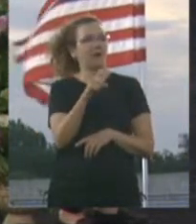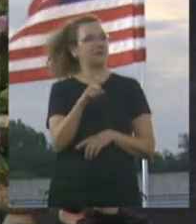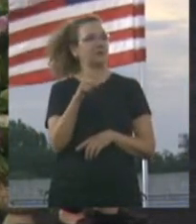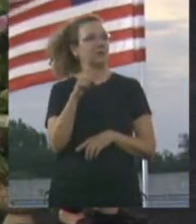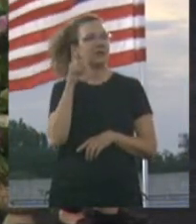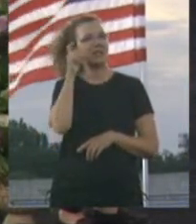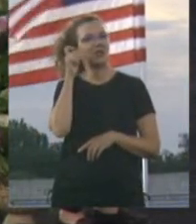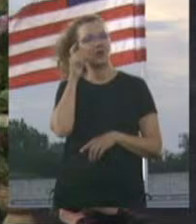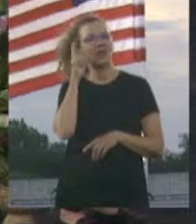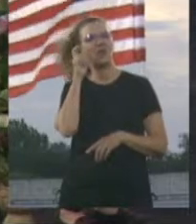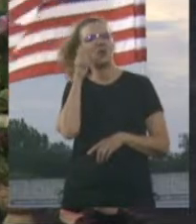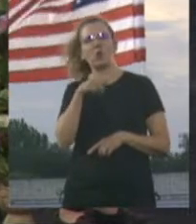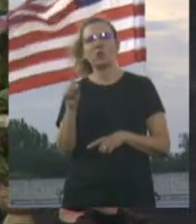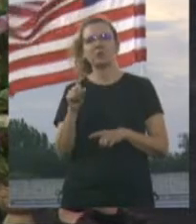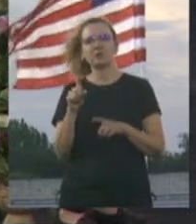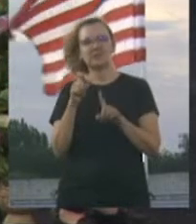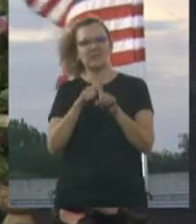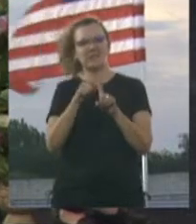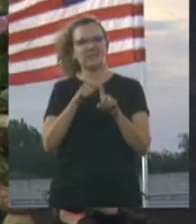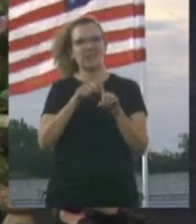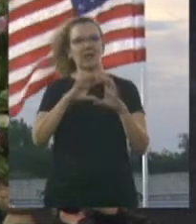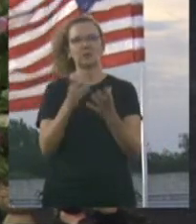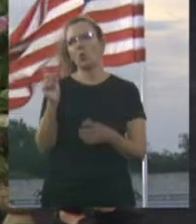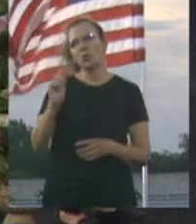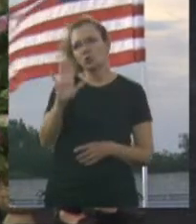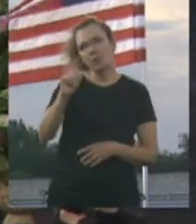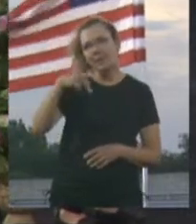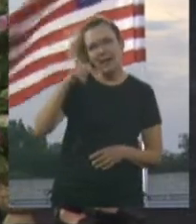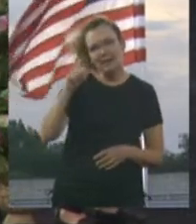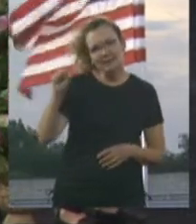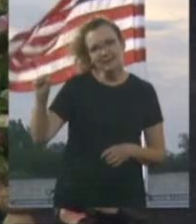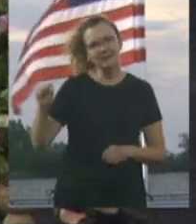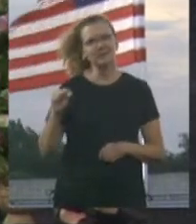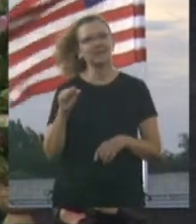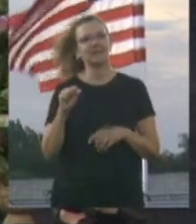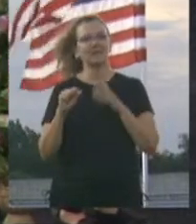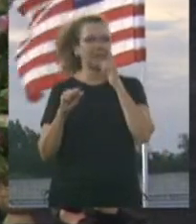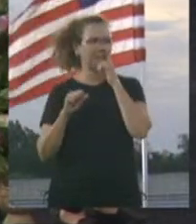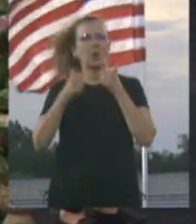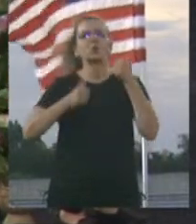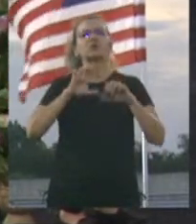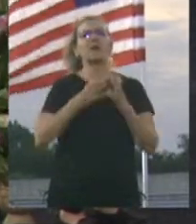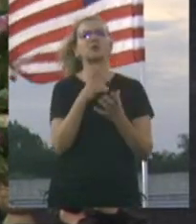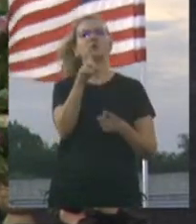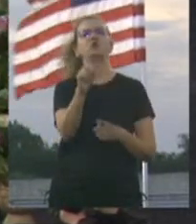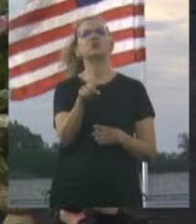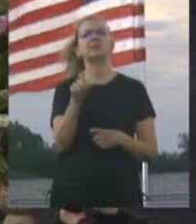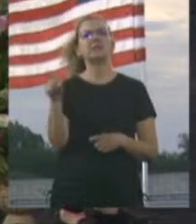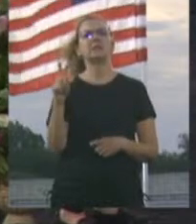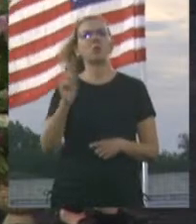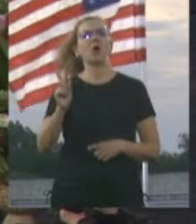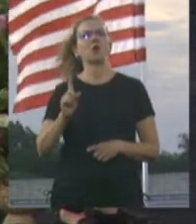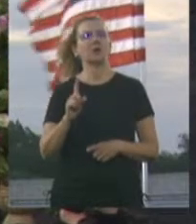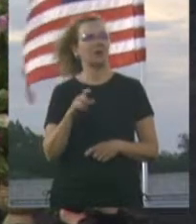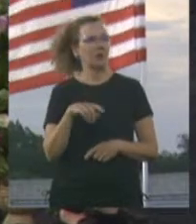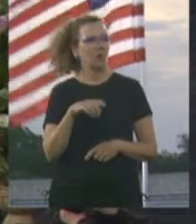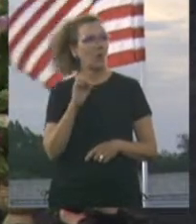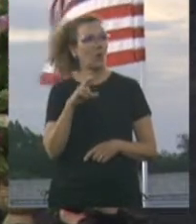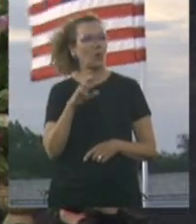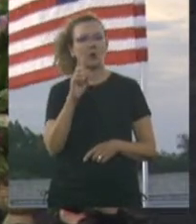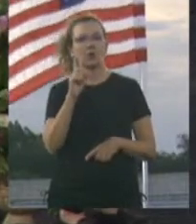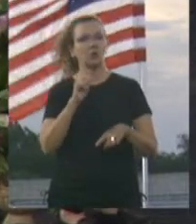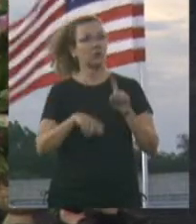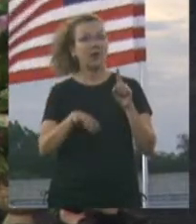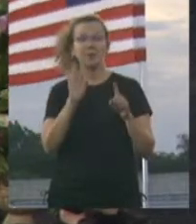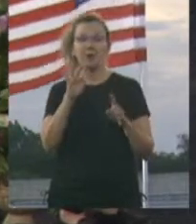nagging questions we hear in the hall every day, like where's your pass, or what class are you supposed to be in right now, or being told you can't pick up your